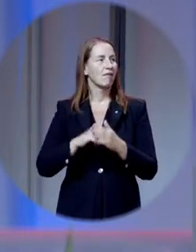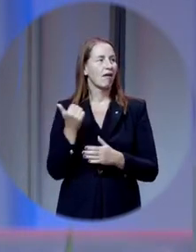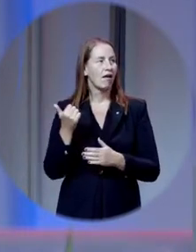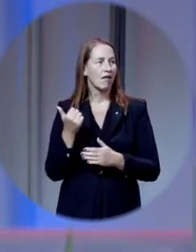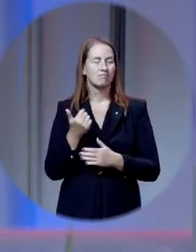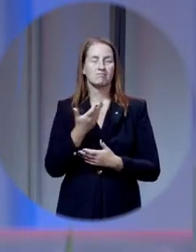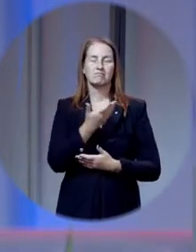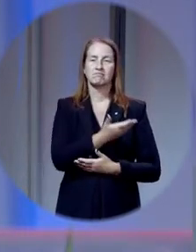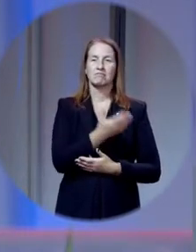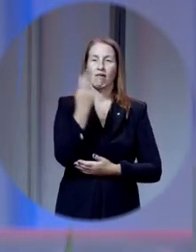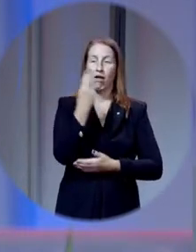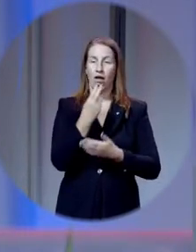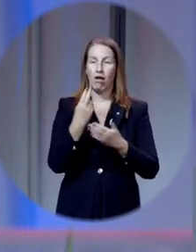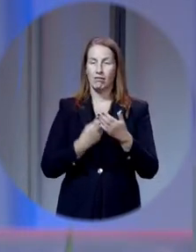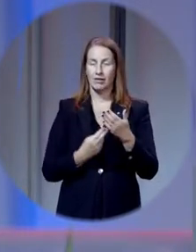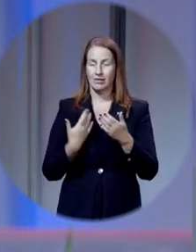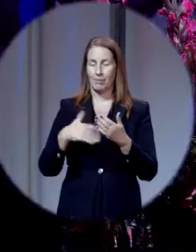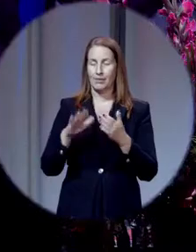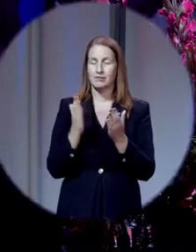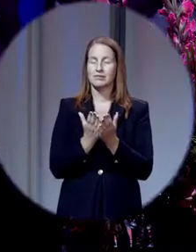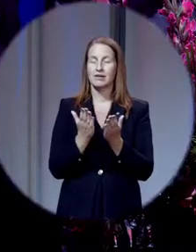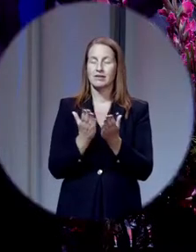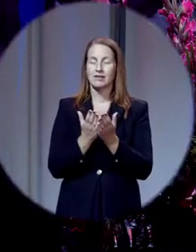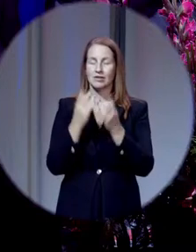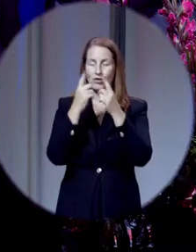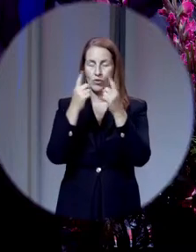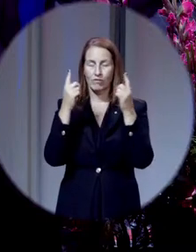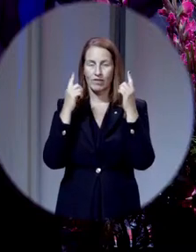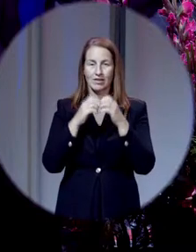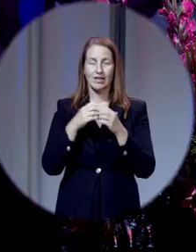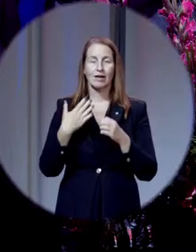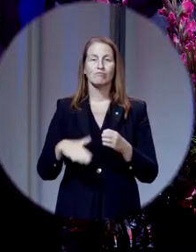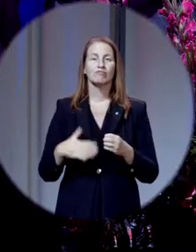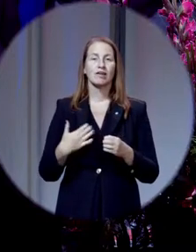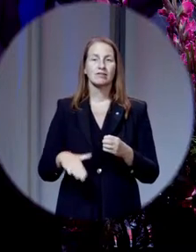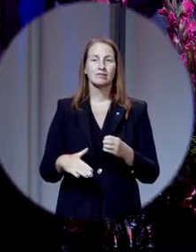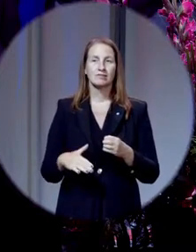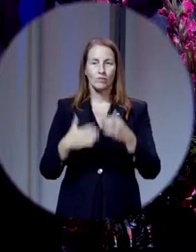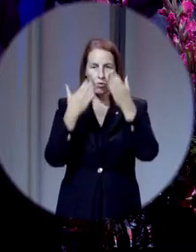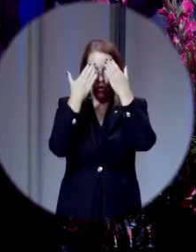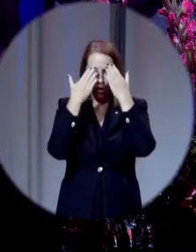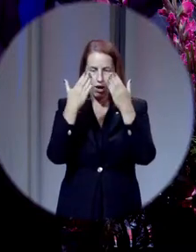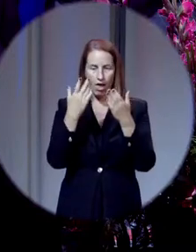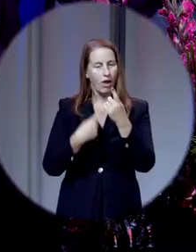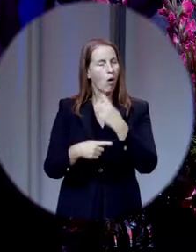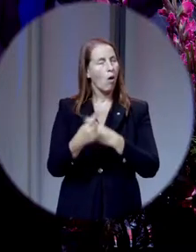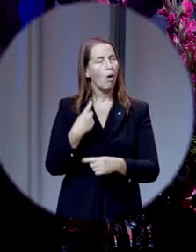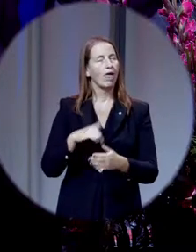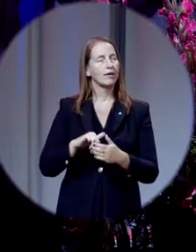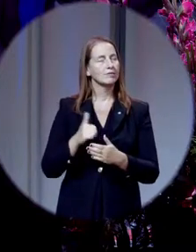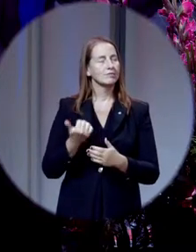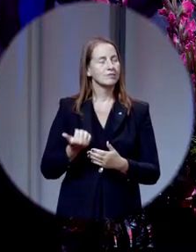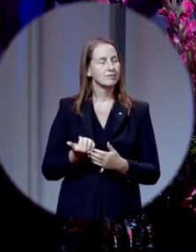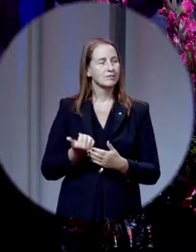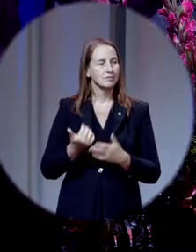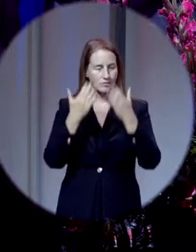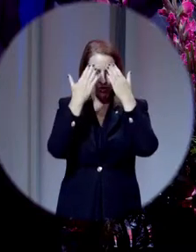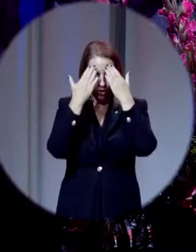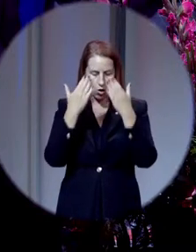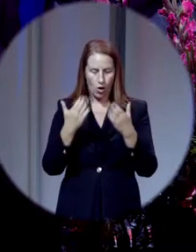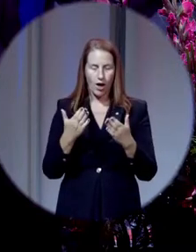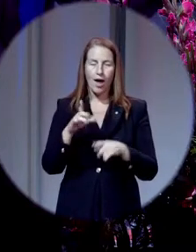have studied at the University of Brighton. But we honor her not only for that talent. We honor her